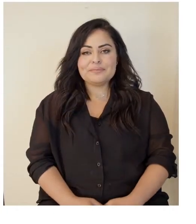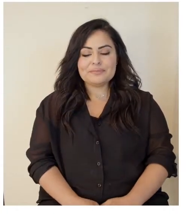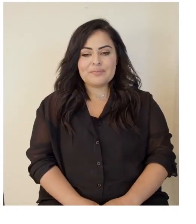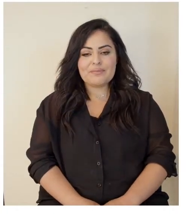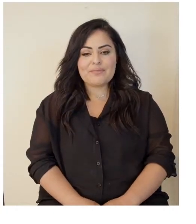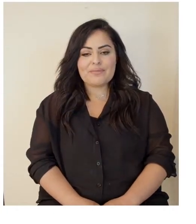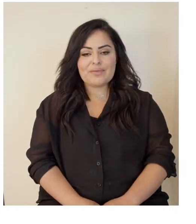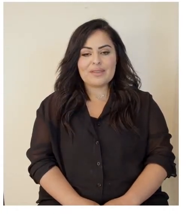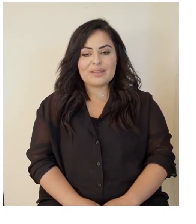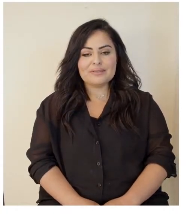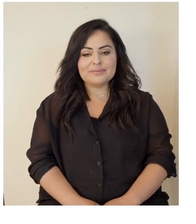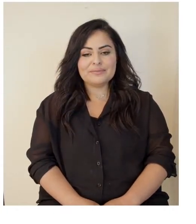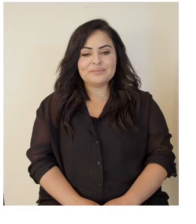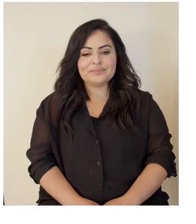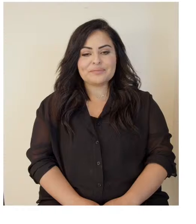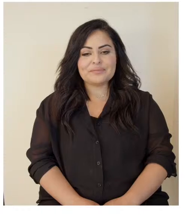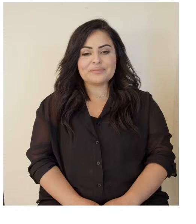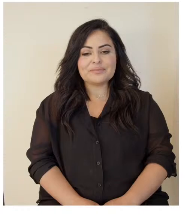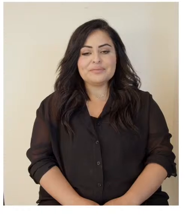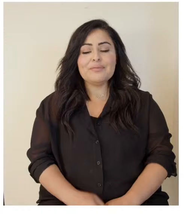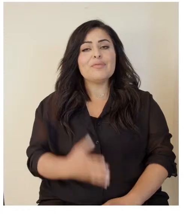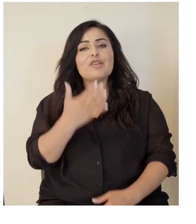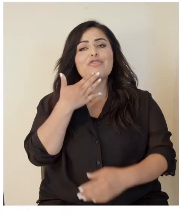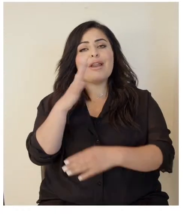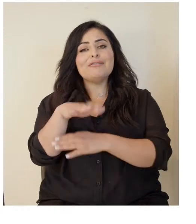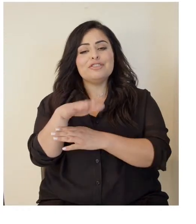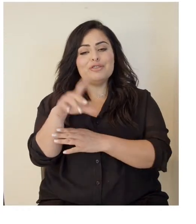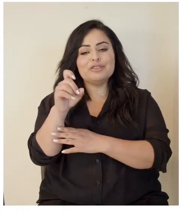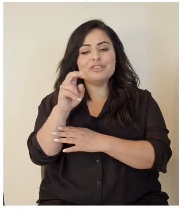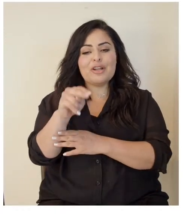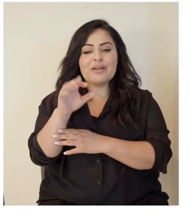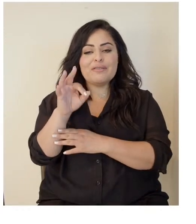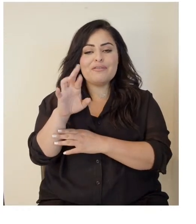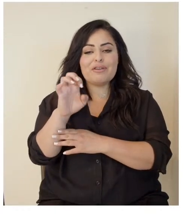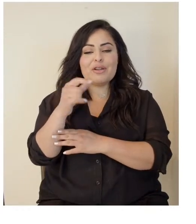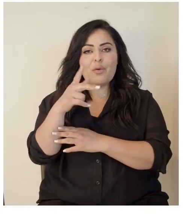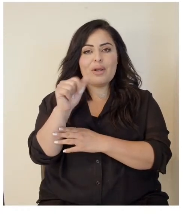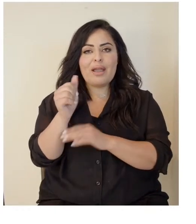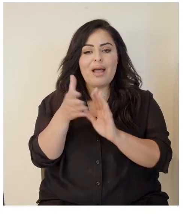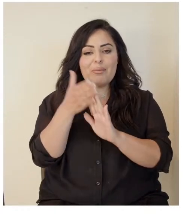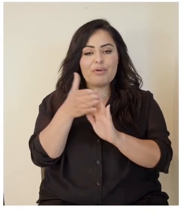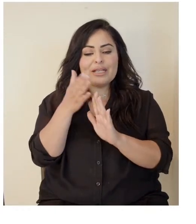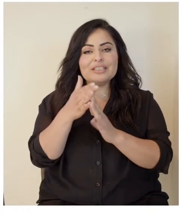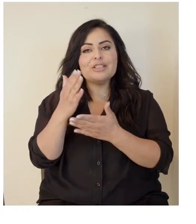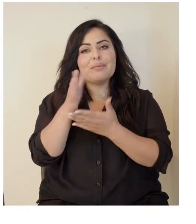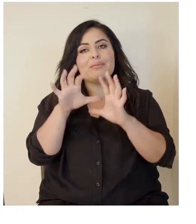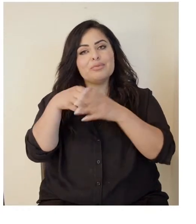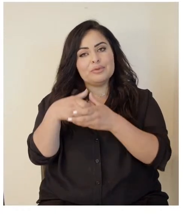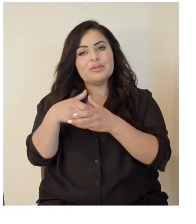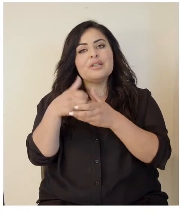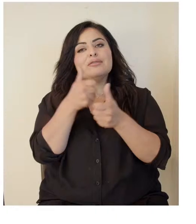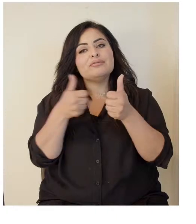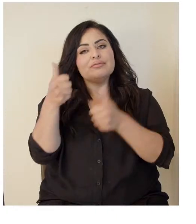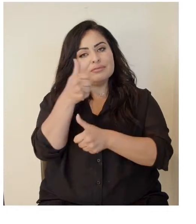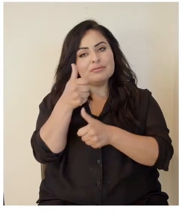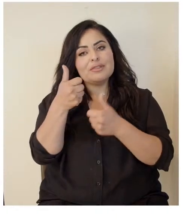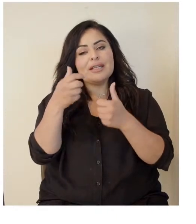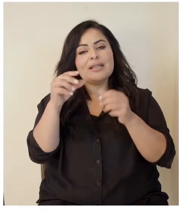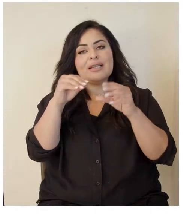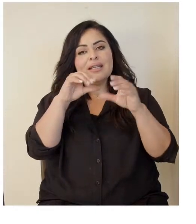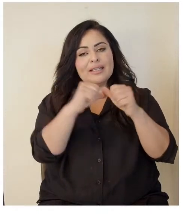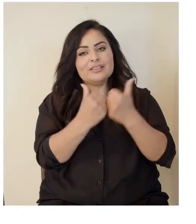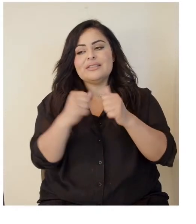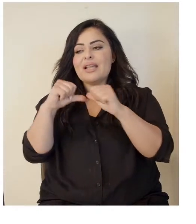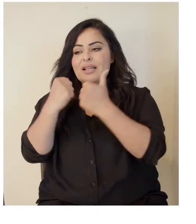Very good. All right, good afternoon, everybody. Don Fraguli again here, Operations Section Chief for California Interagency Incident Management